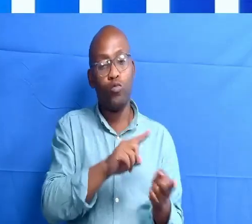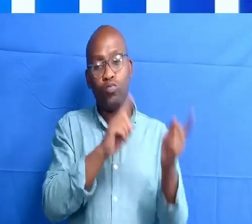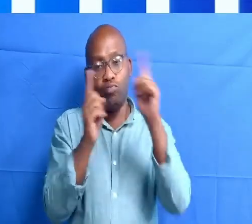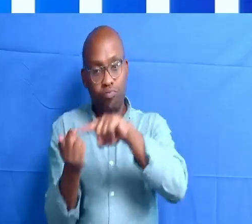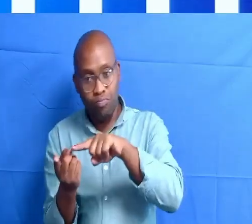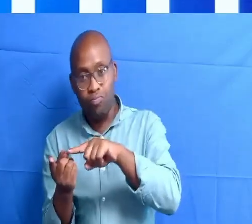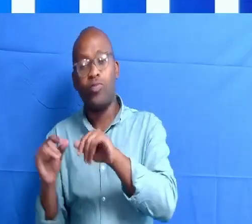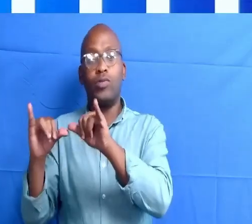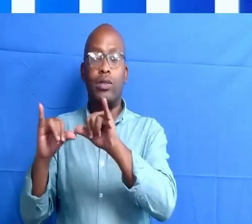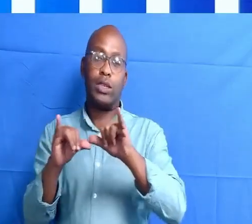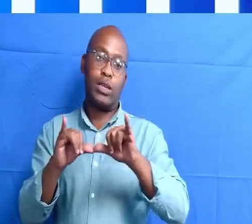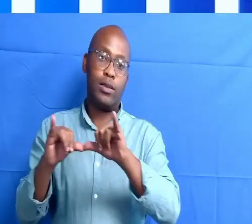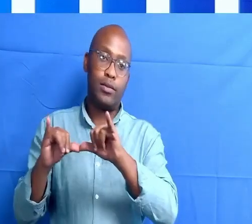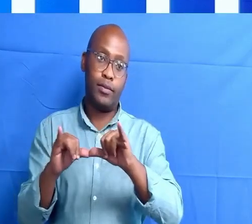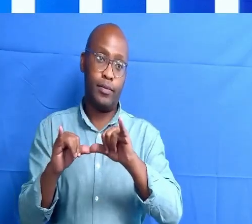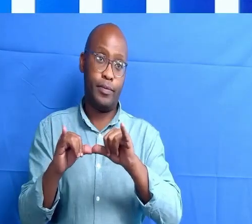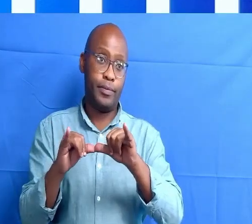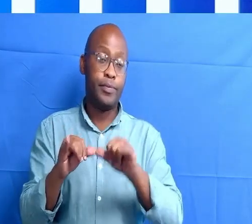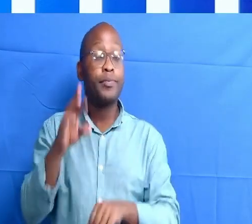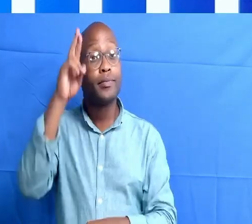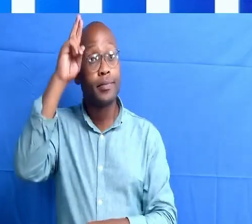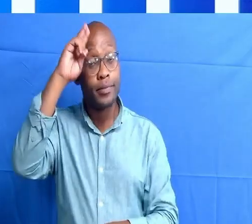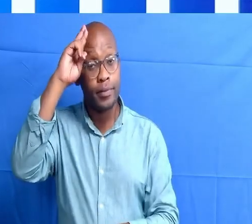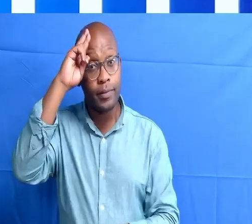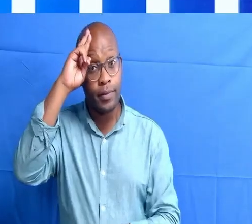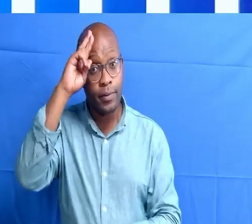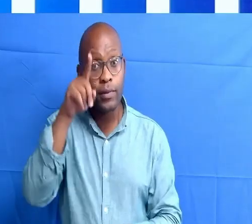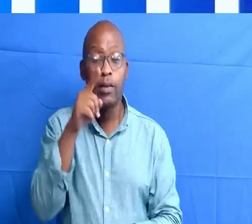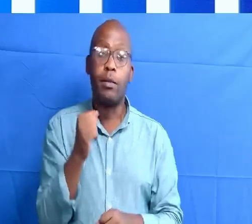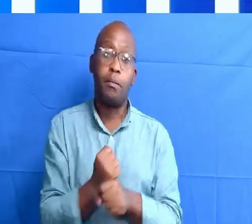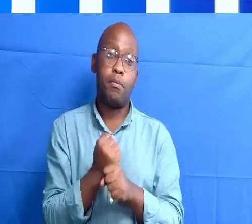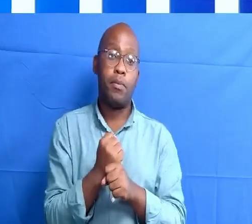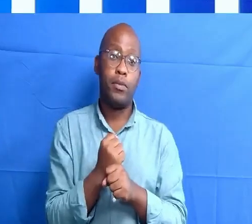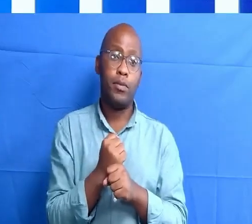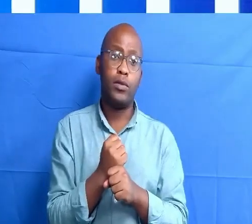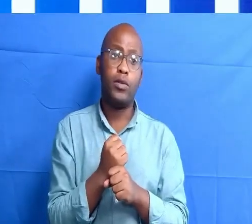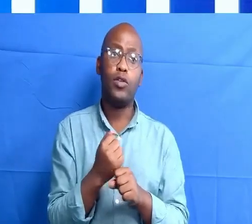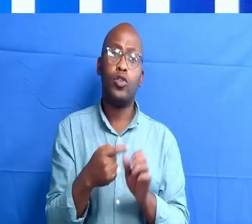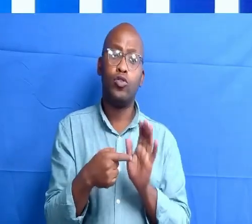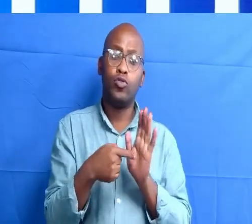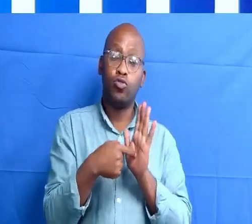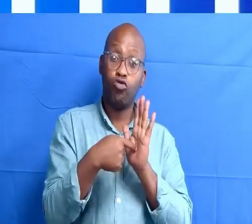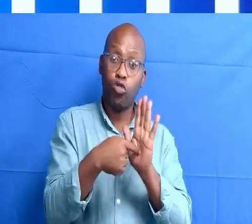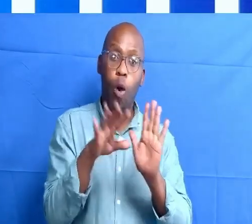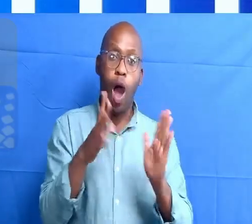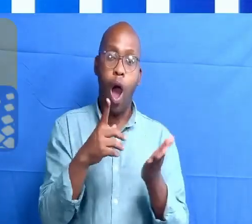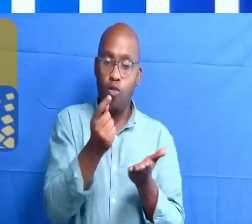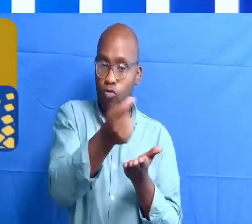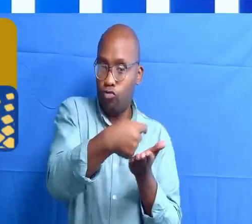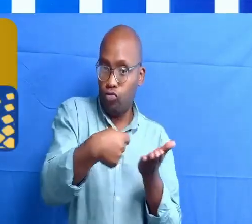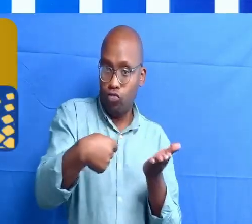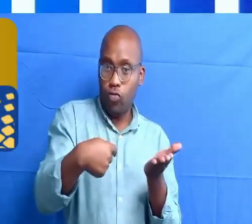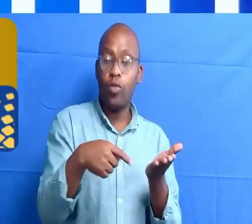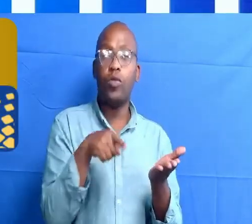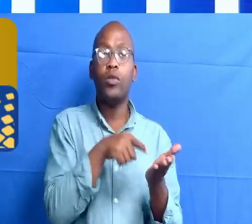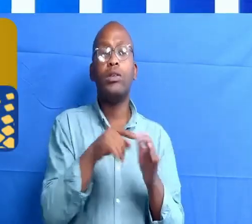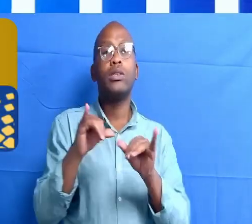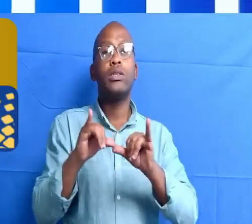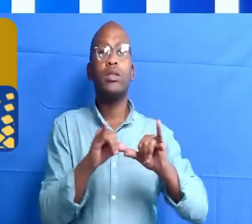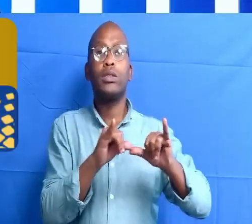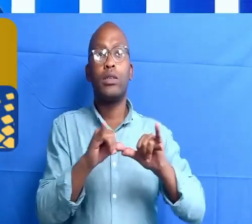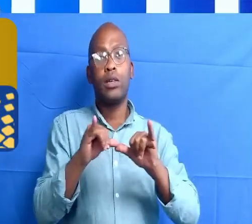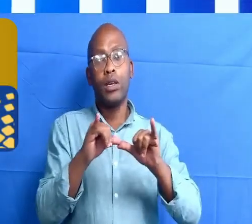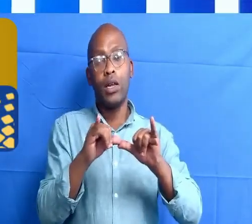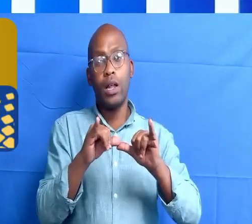scales. Remember, you also have to describe or to draw the simple scale drawing where the scale is given and